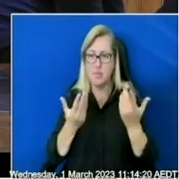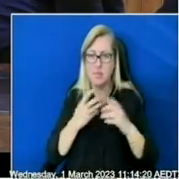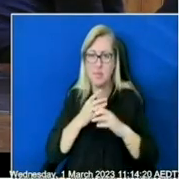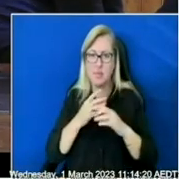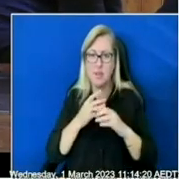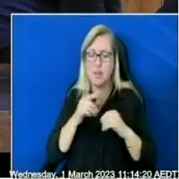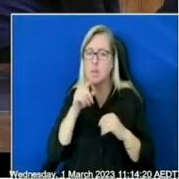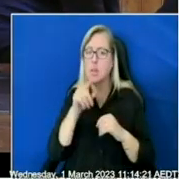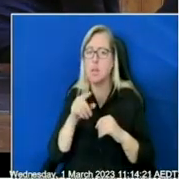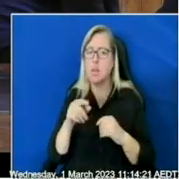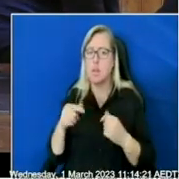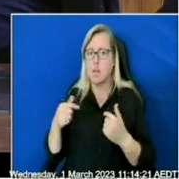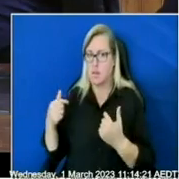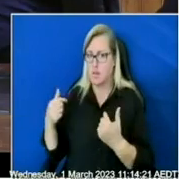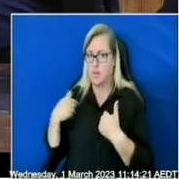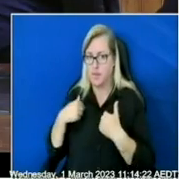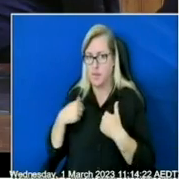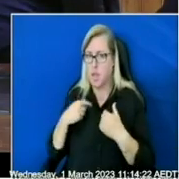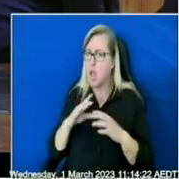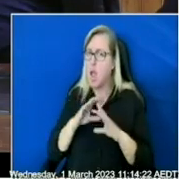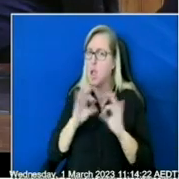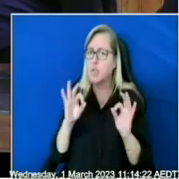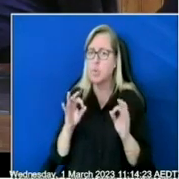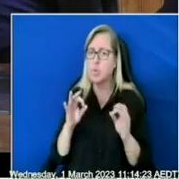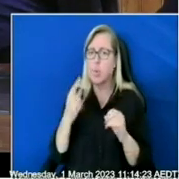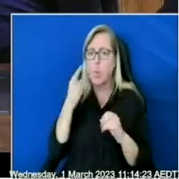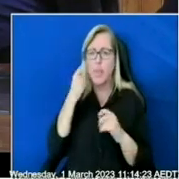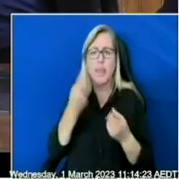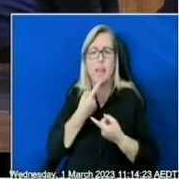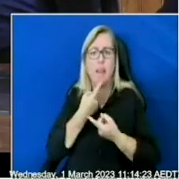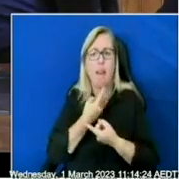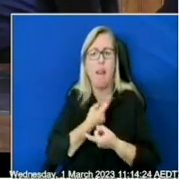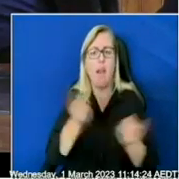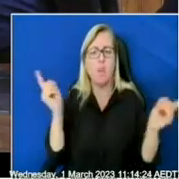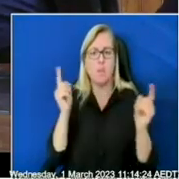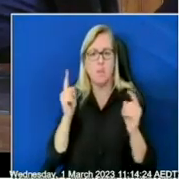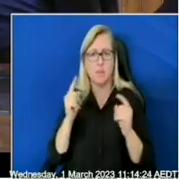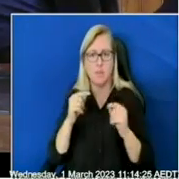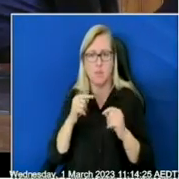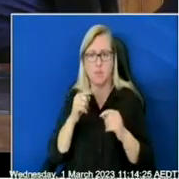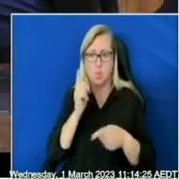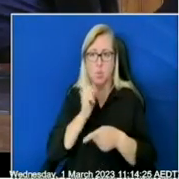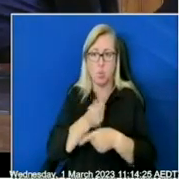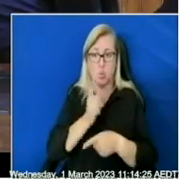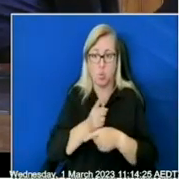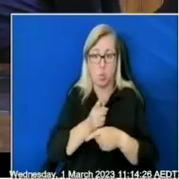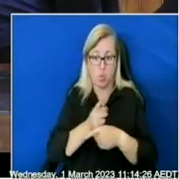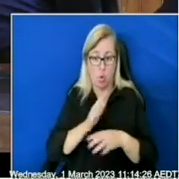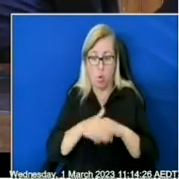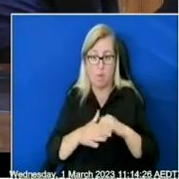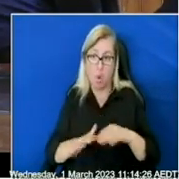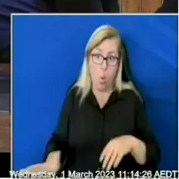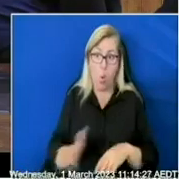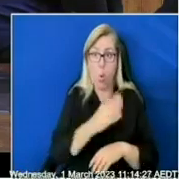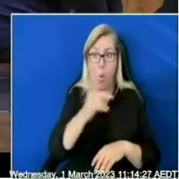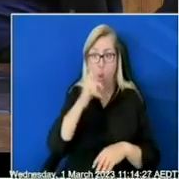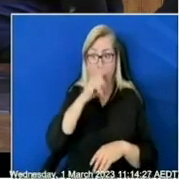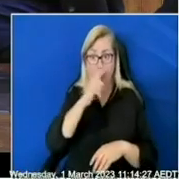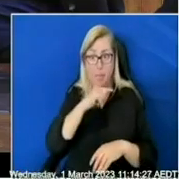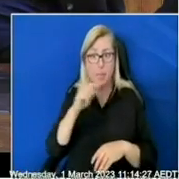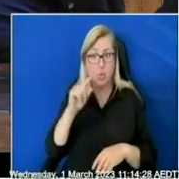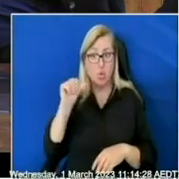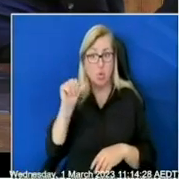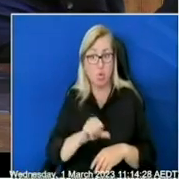Announcement covered all of the people that was intended. I think that it's a number that's finite that does